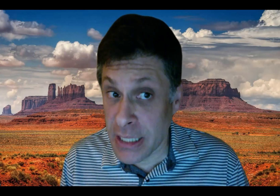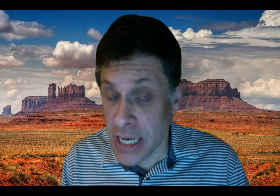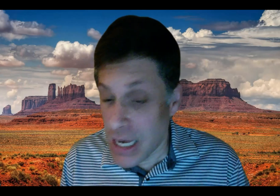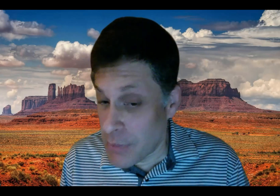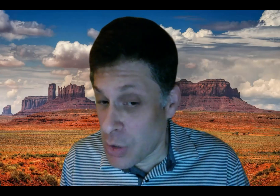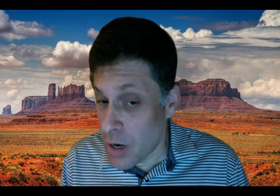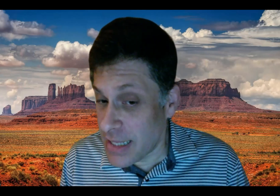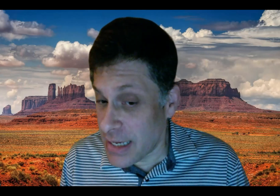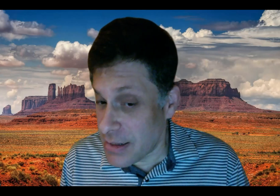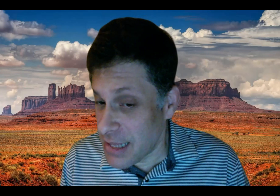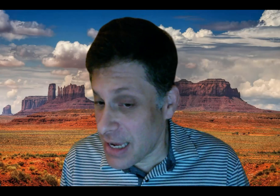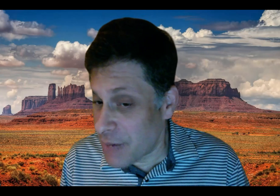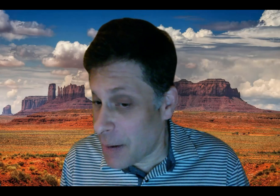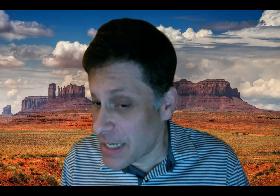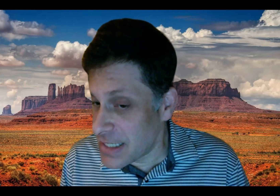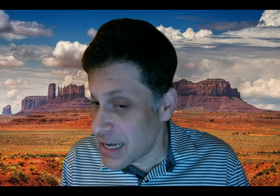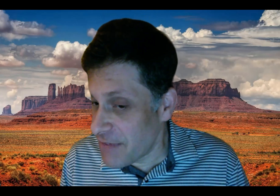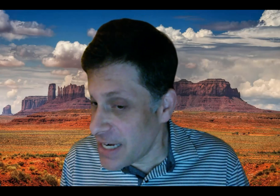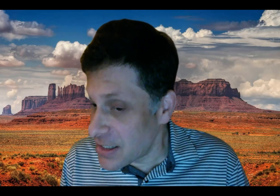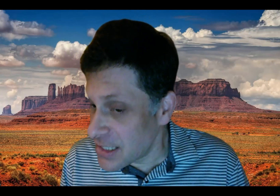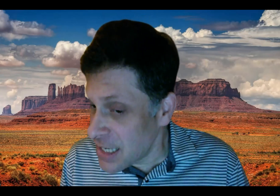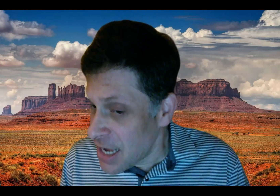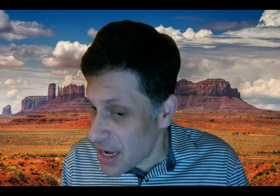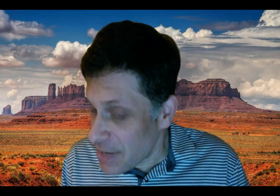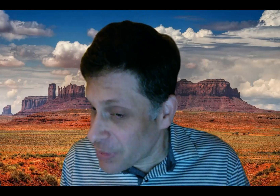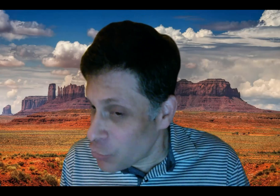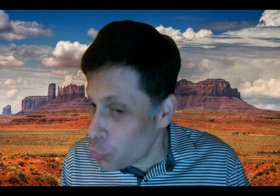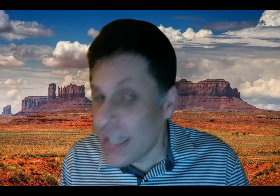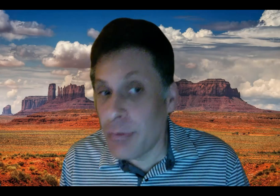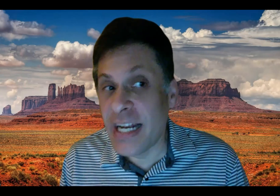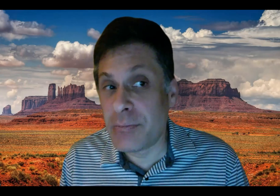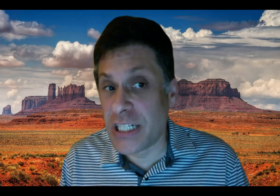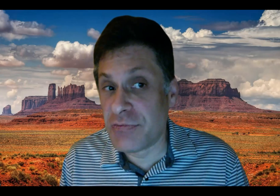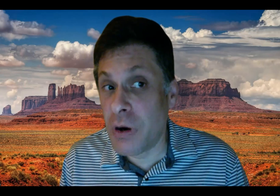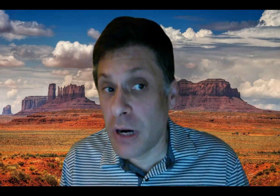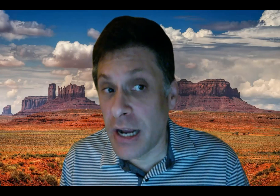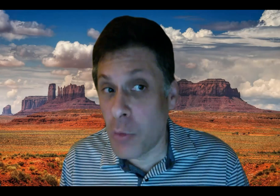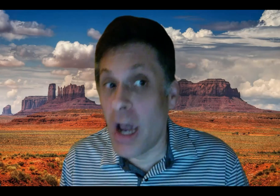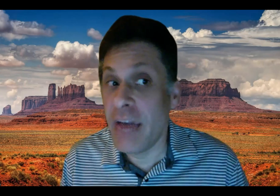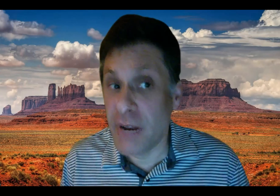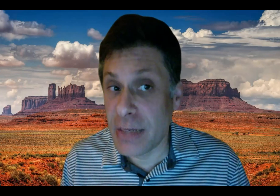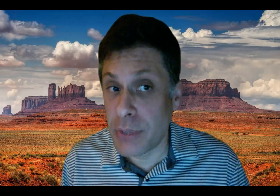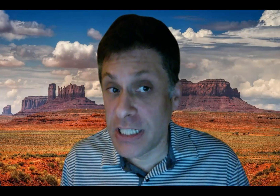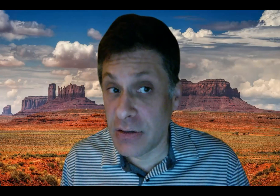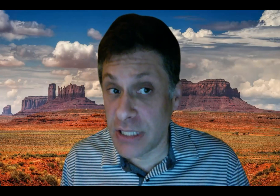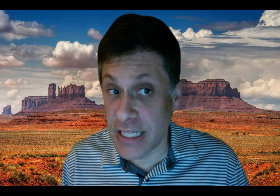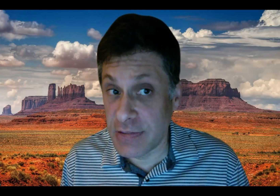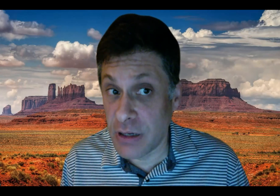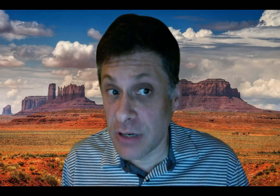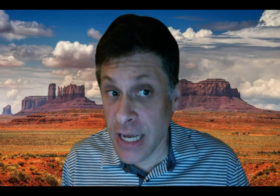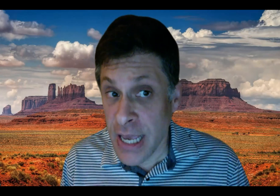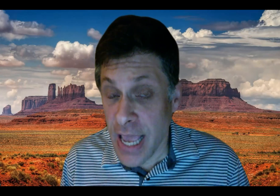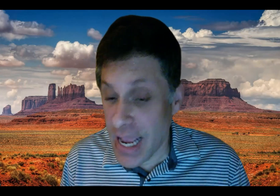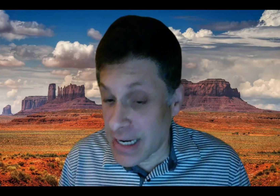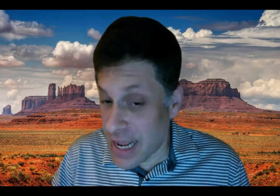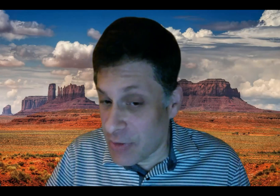mean, who are the prominent figures, what do we need to push forward, why we need to push those things